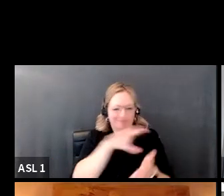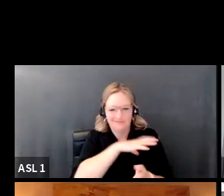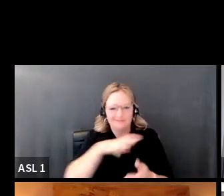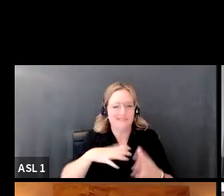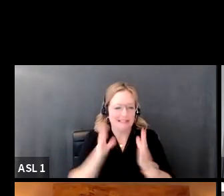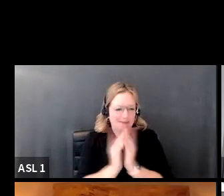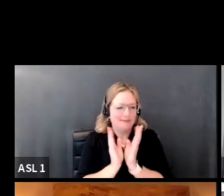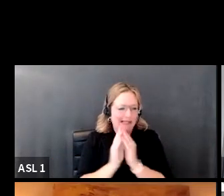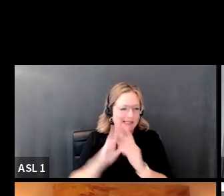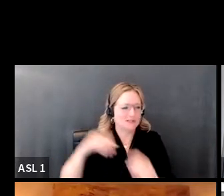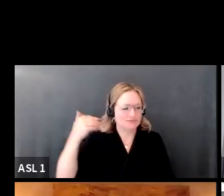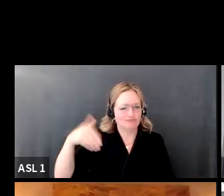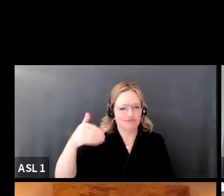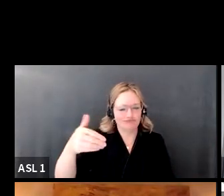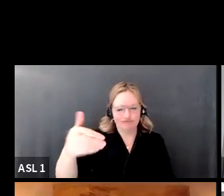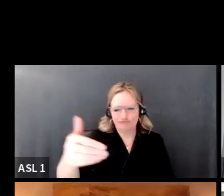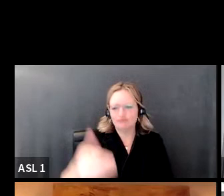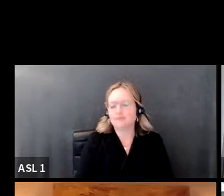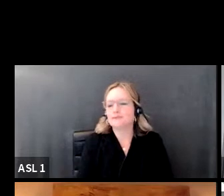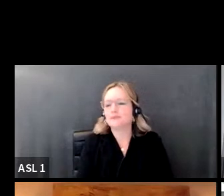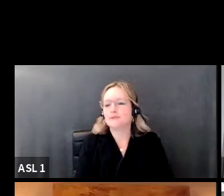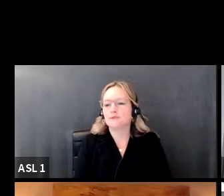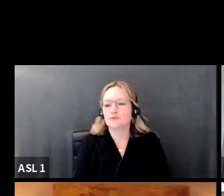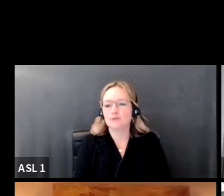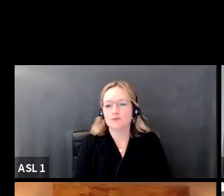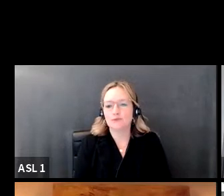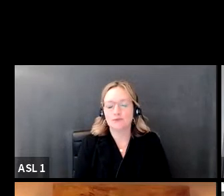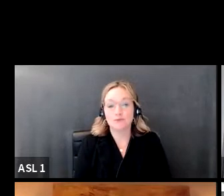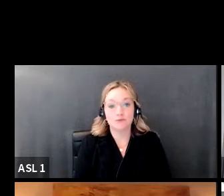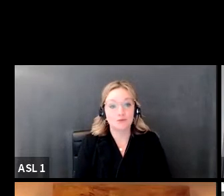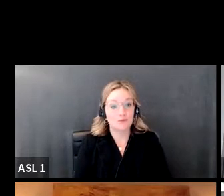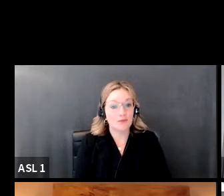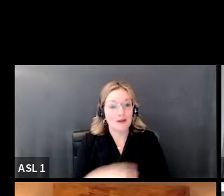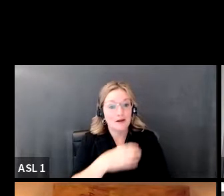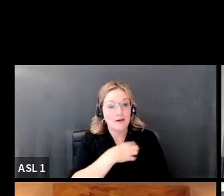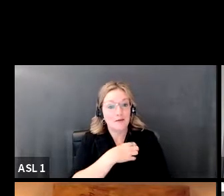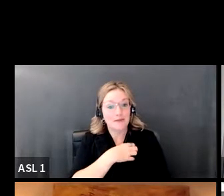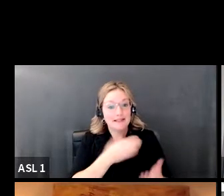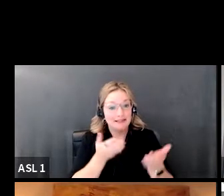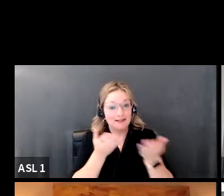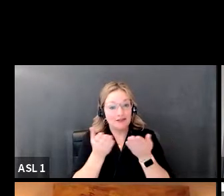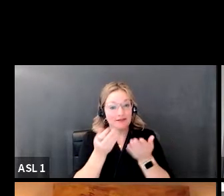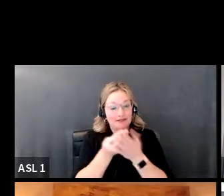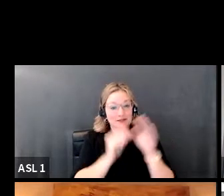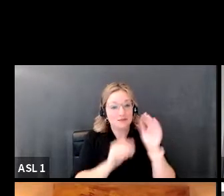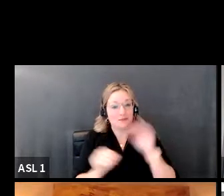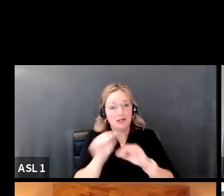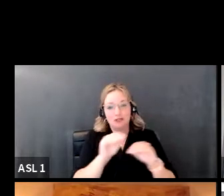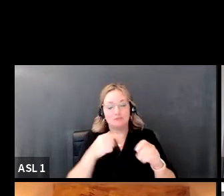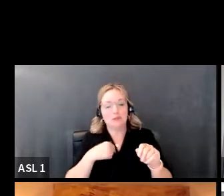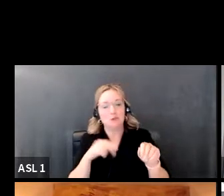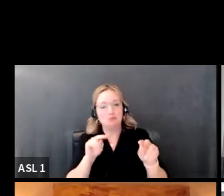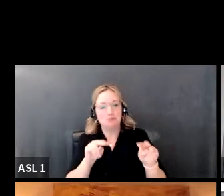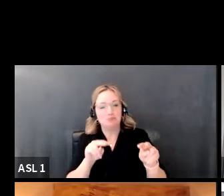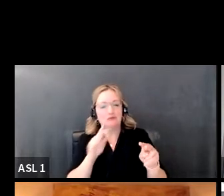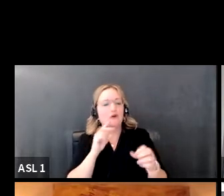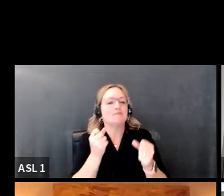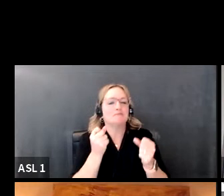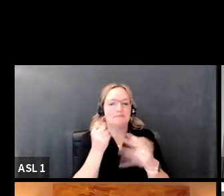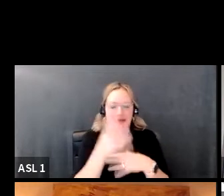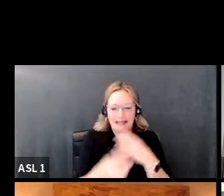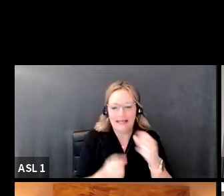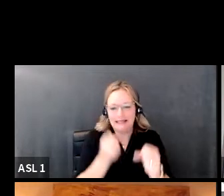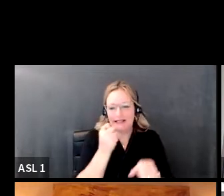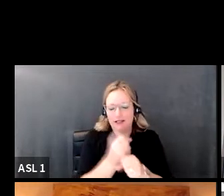time i have followed the police services budget uh over many years with interest and certainly am